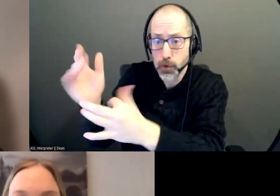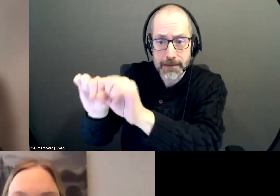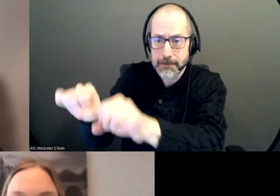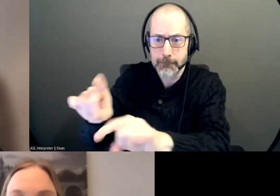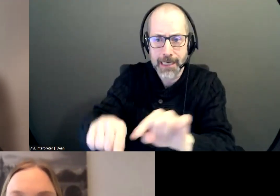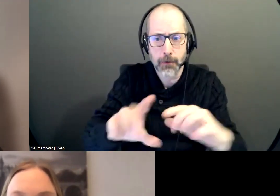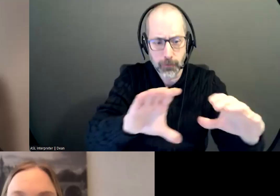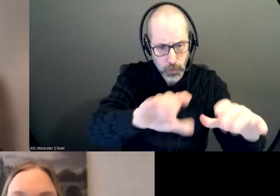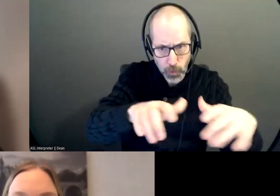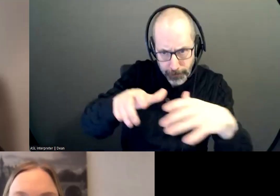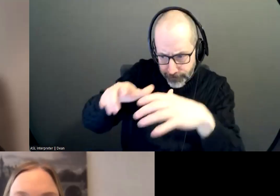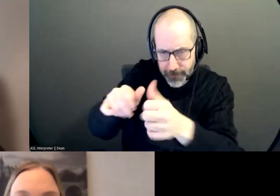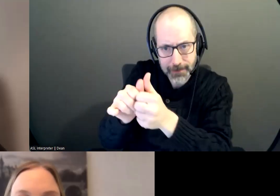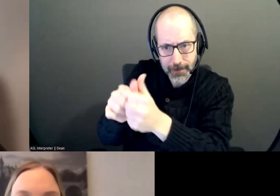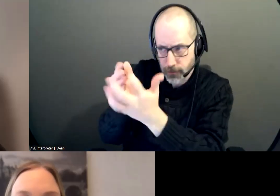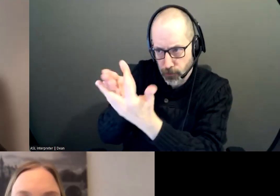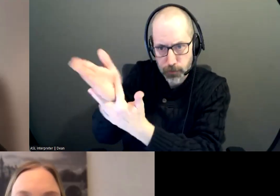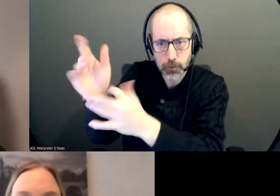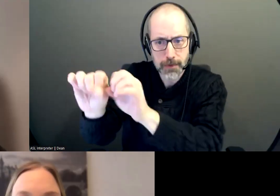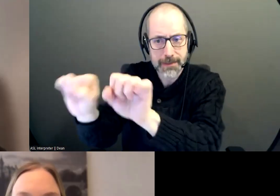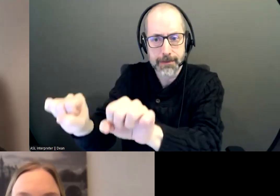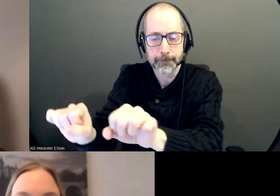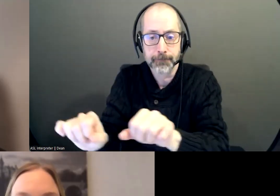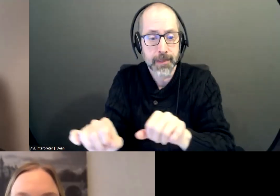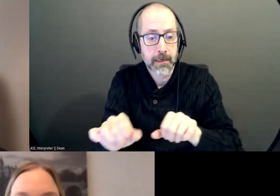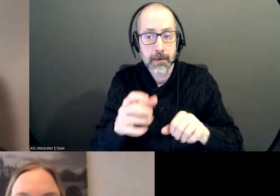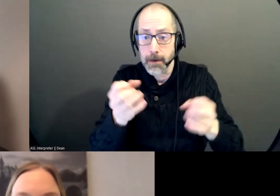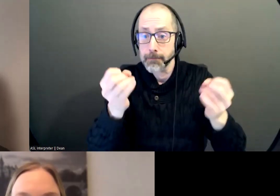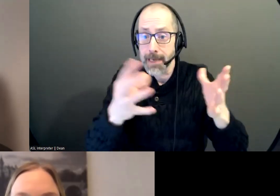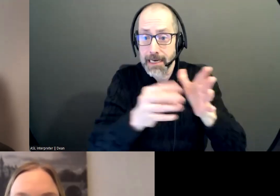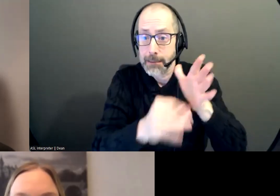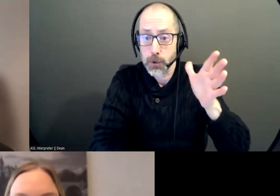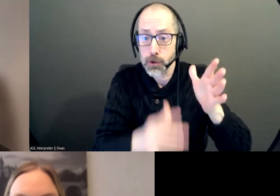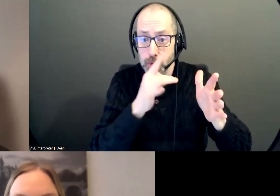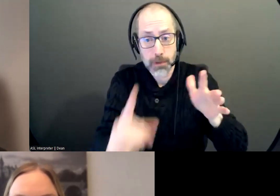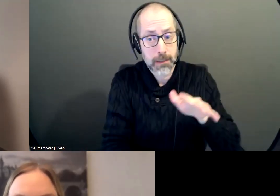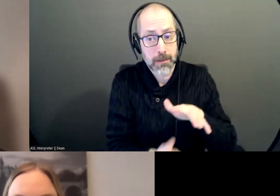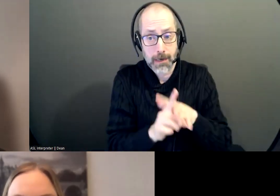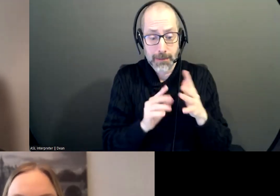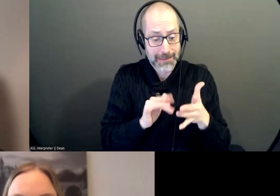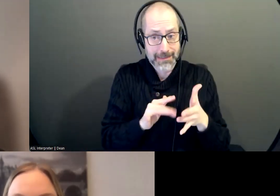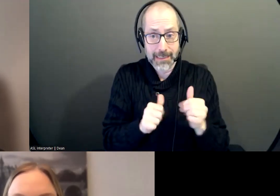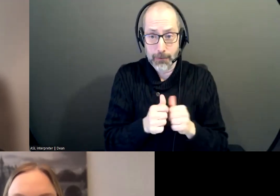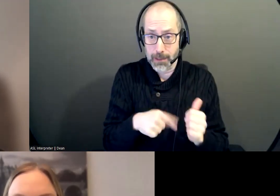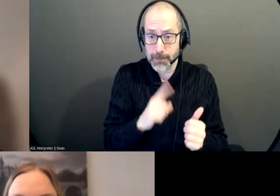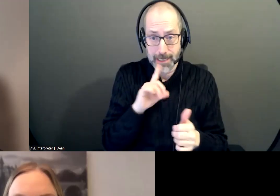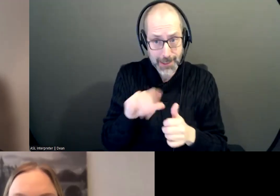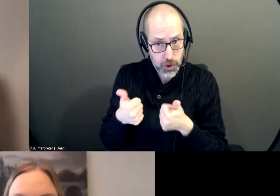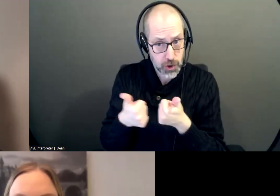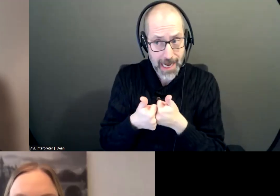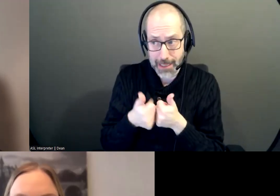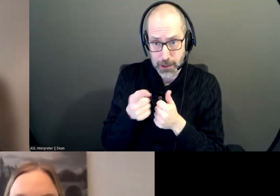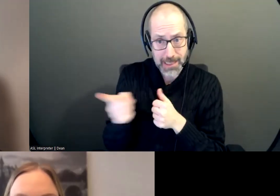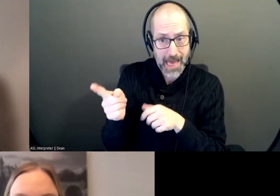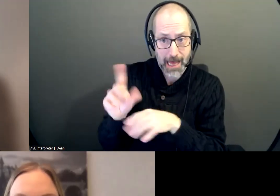collectifs. On ne Um, peut naviguer seul dans ces I have a systèmes. lot of students who come Moi, to j'ai study with beaucoup me to d'étudiants qui viennent challenge those étudier avec moi practices. It's a slow